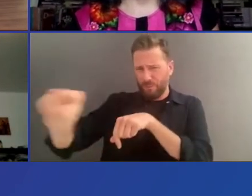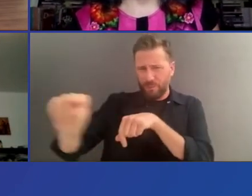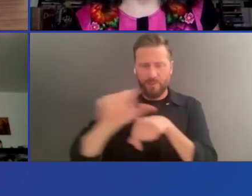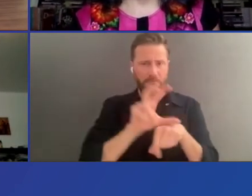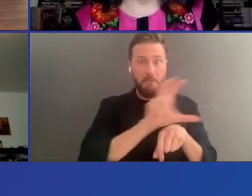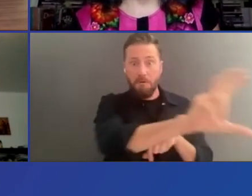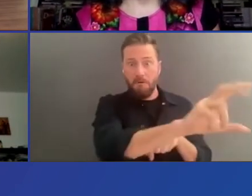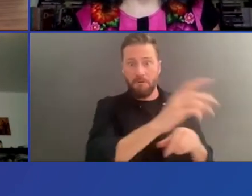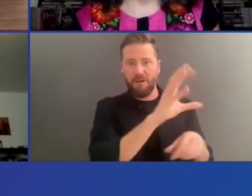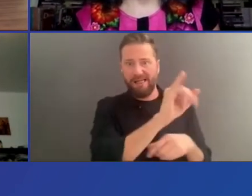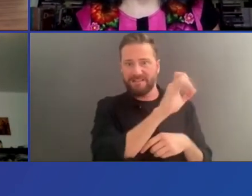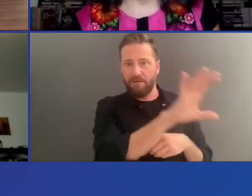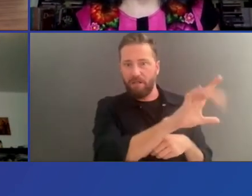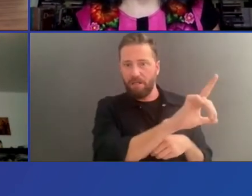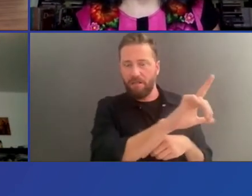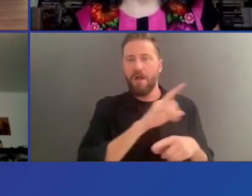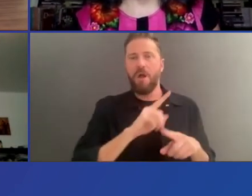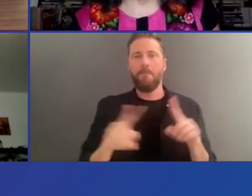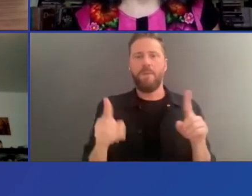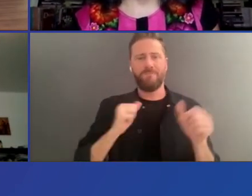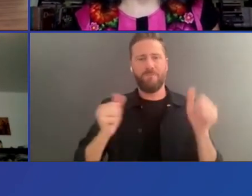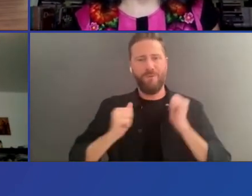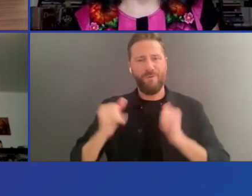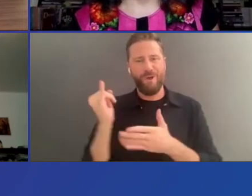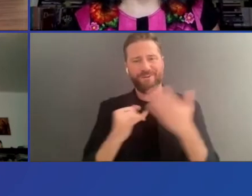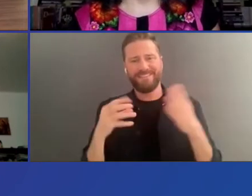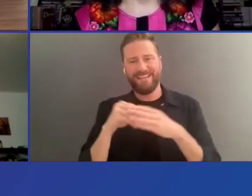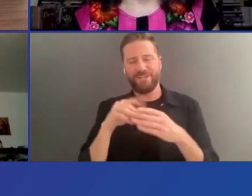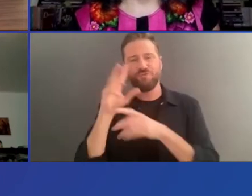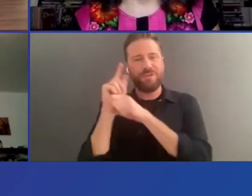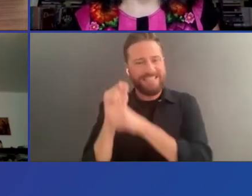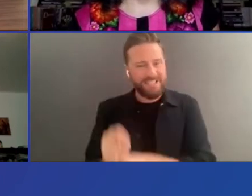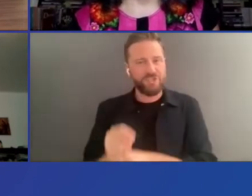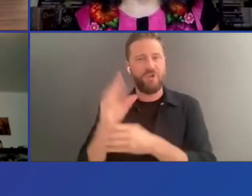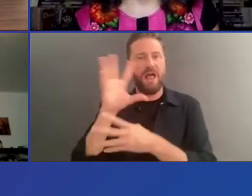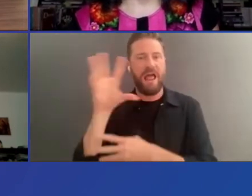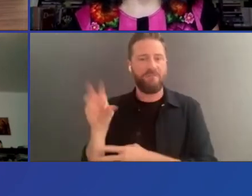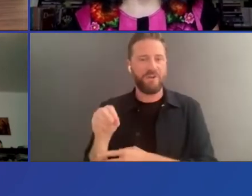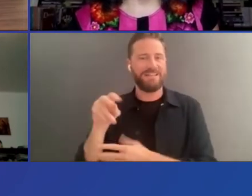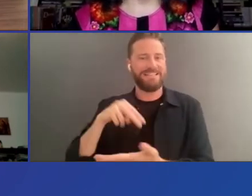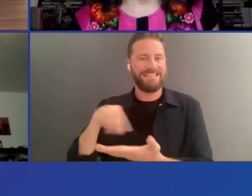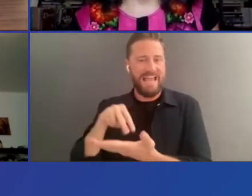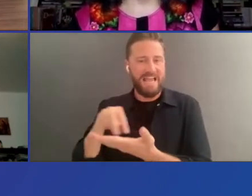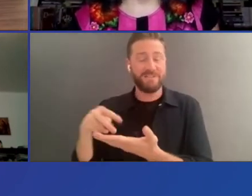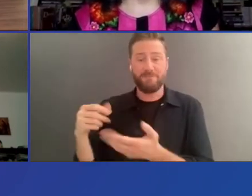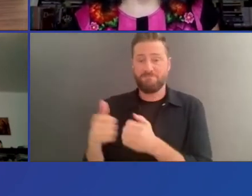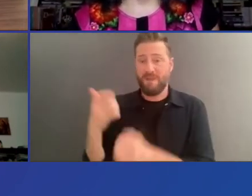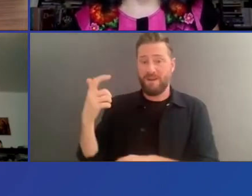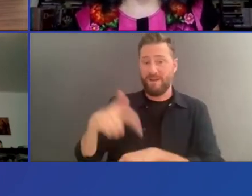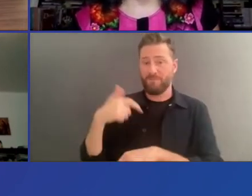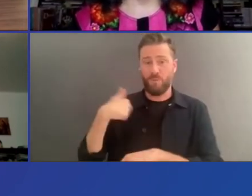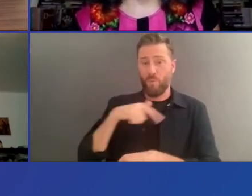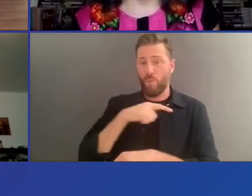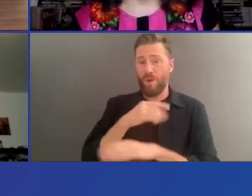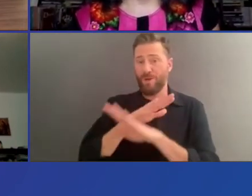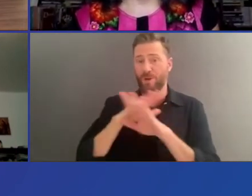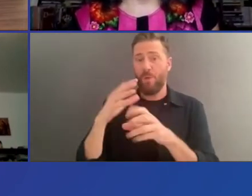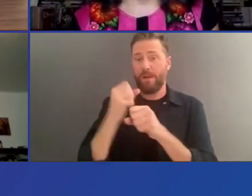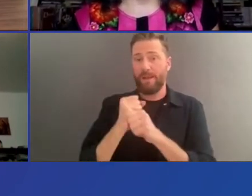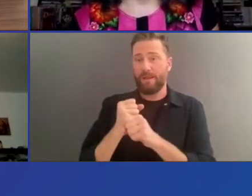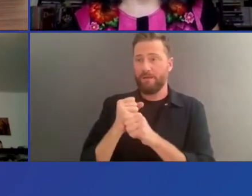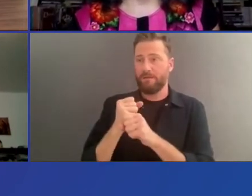artists in traditional African dance, a lot of times we don't get the, you know, the